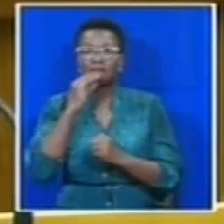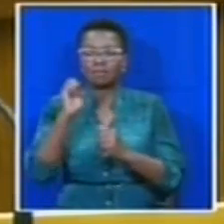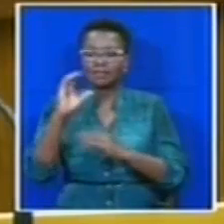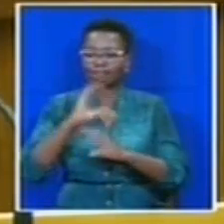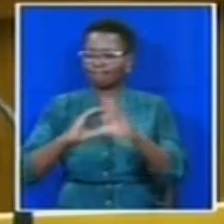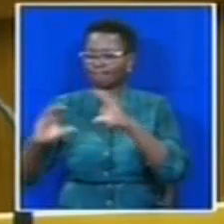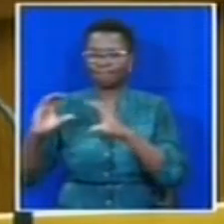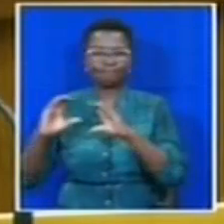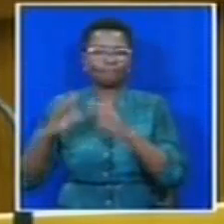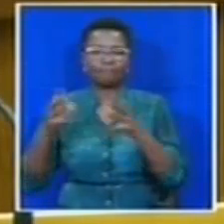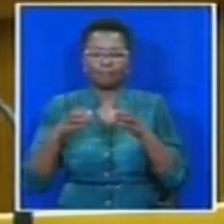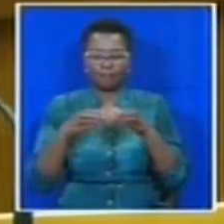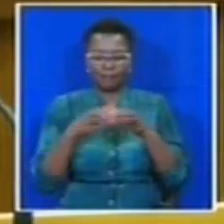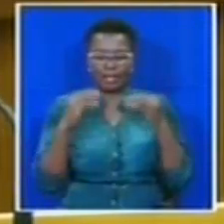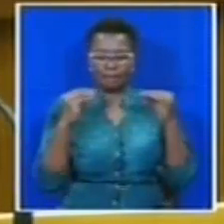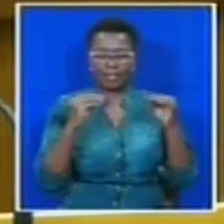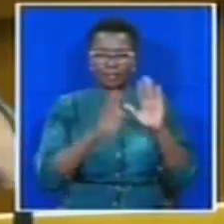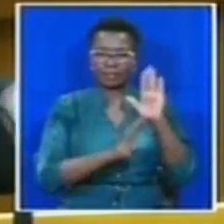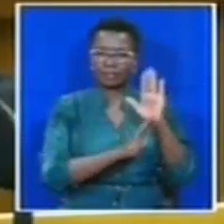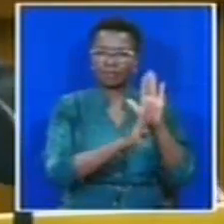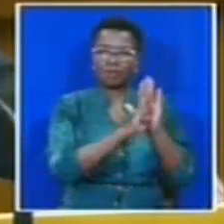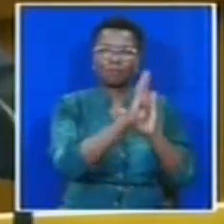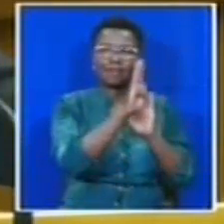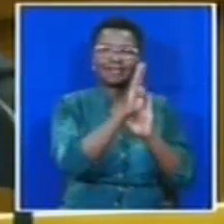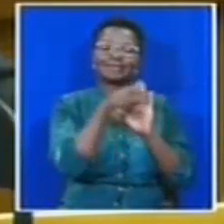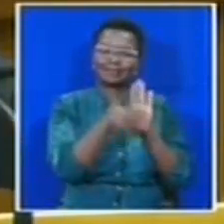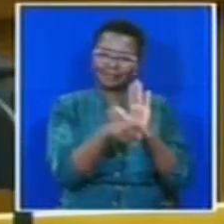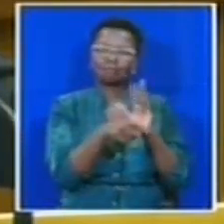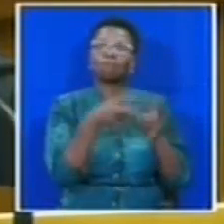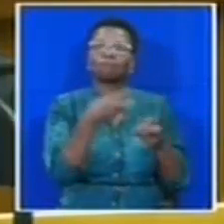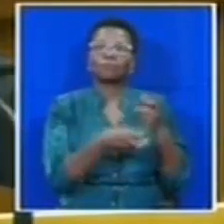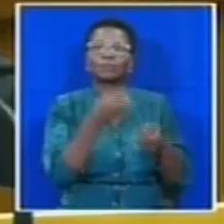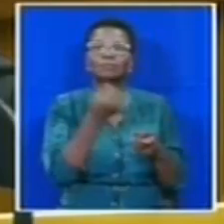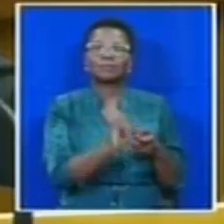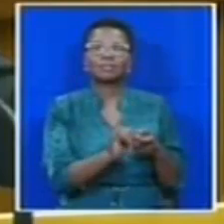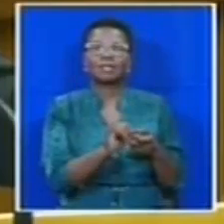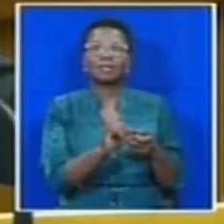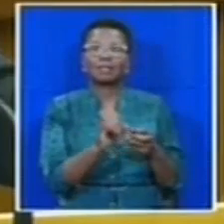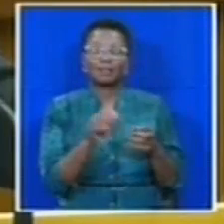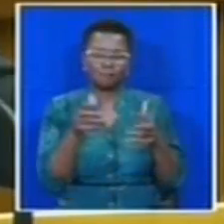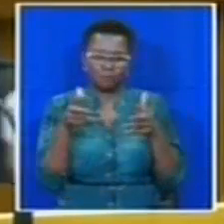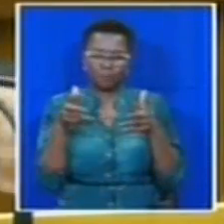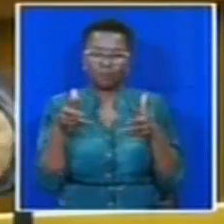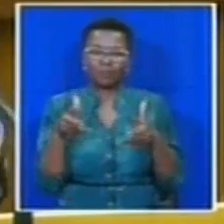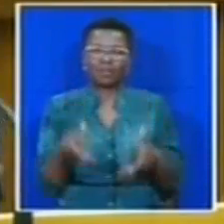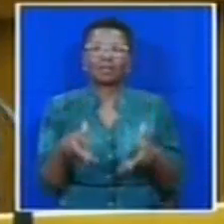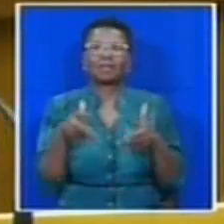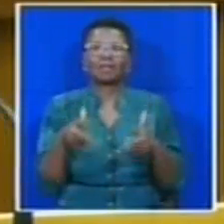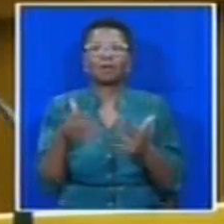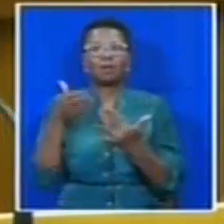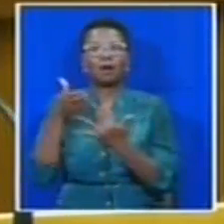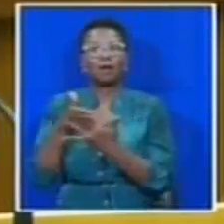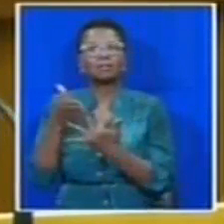development as our economic recovery gains momentum. We will have some debates with them about access to